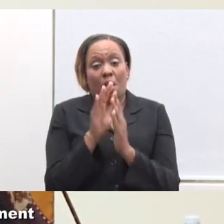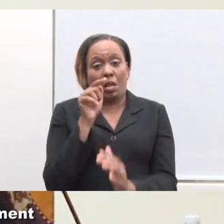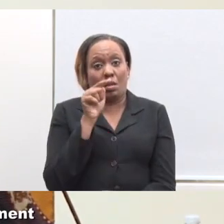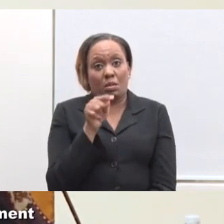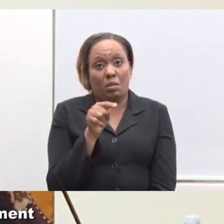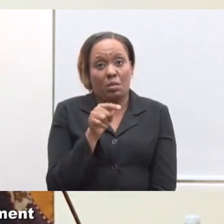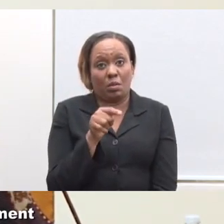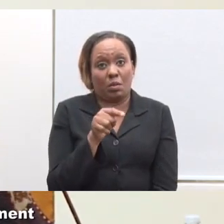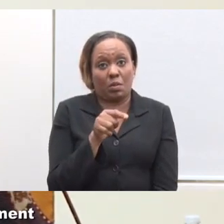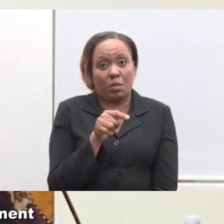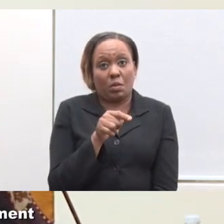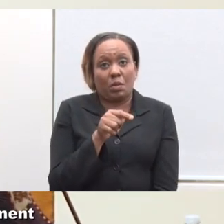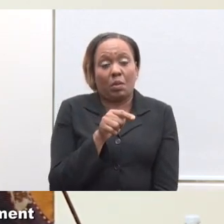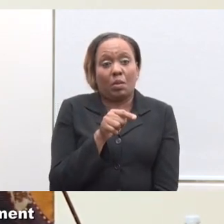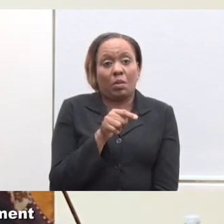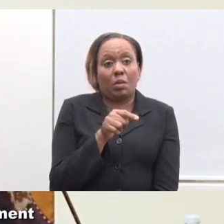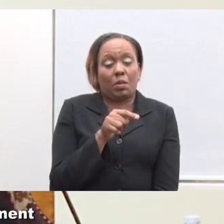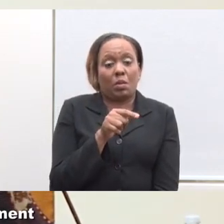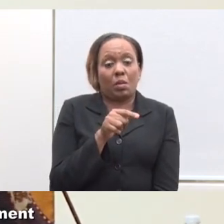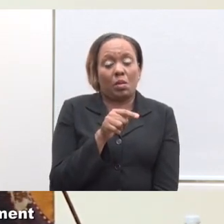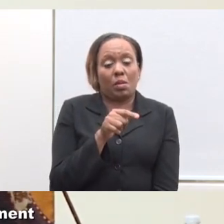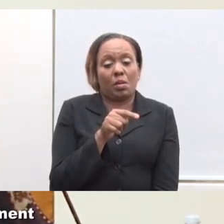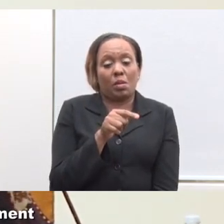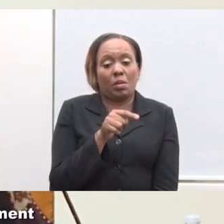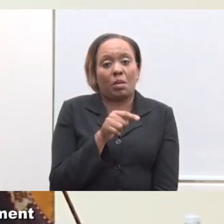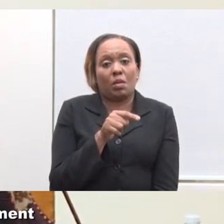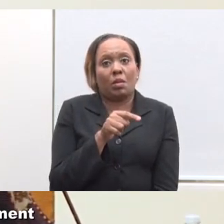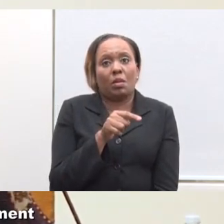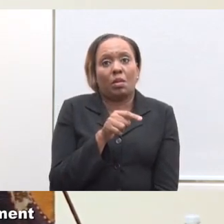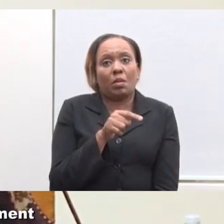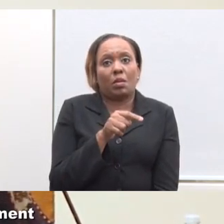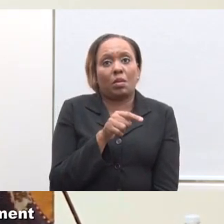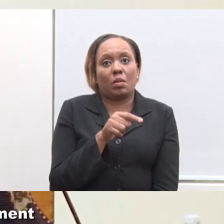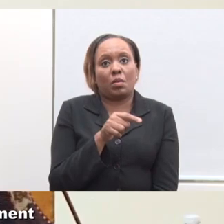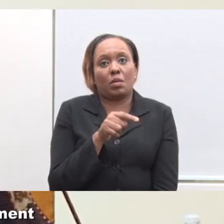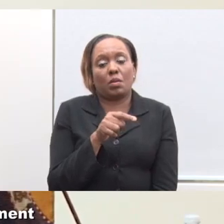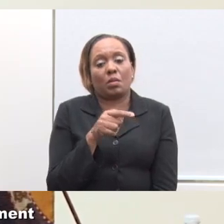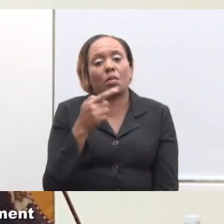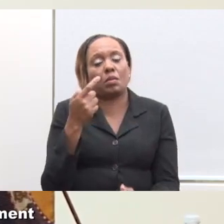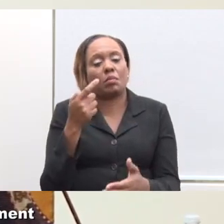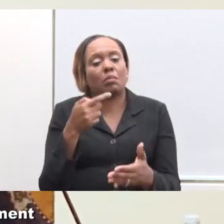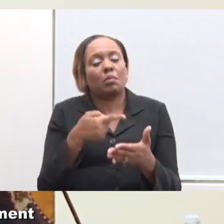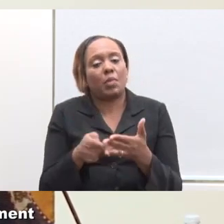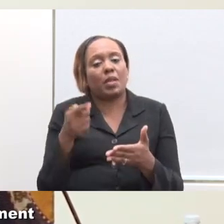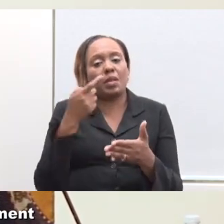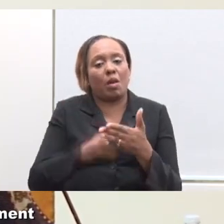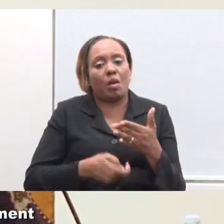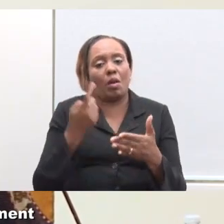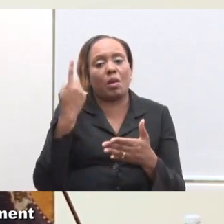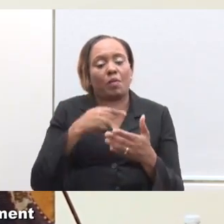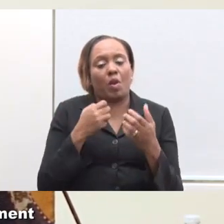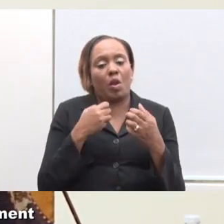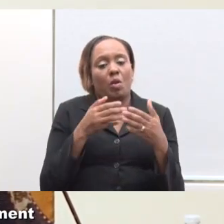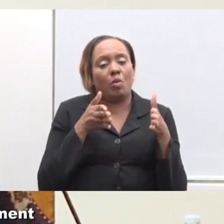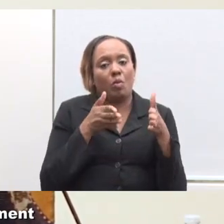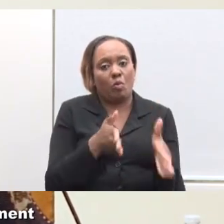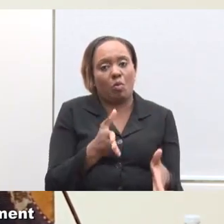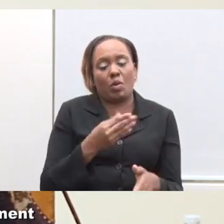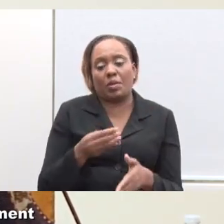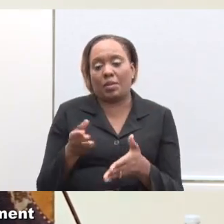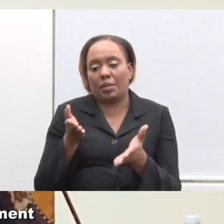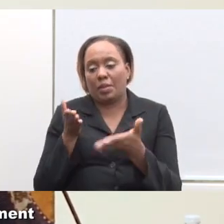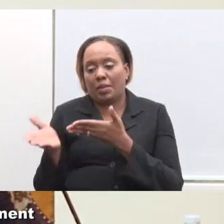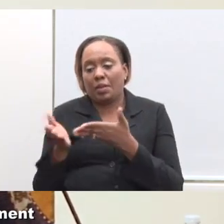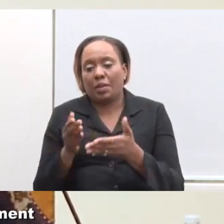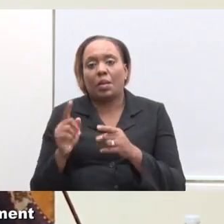of roads and services, such that land that goes anywhere between $20 to $25 a square foot,